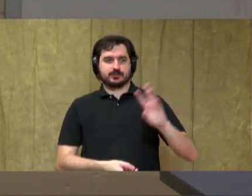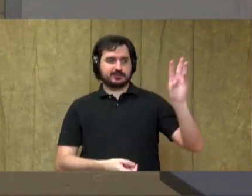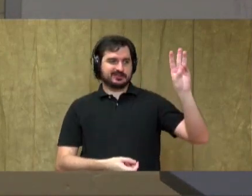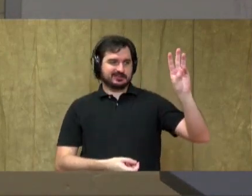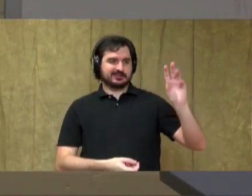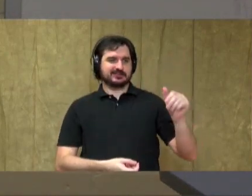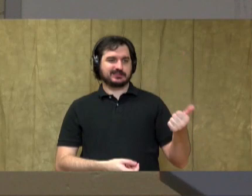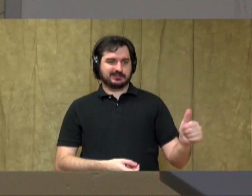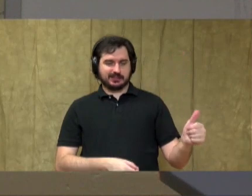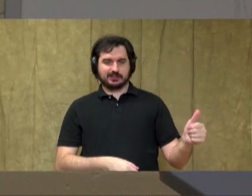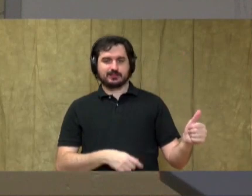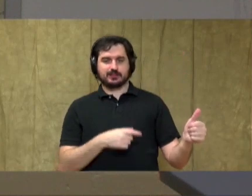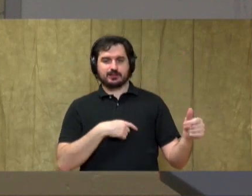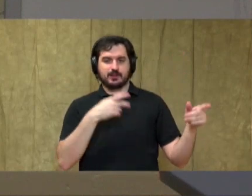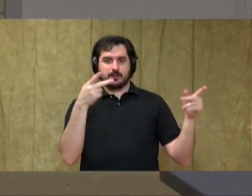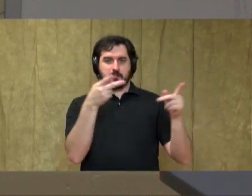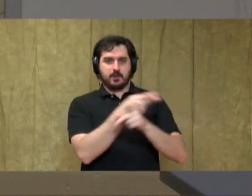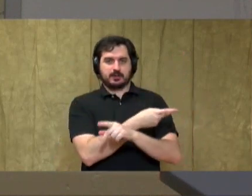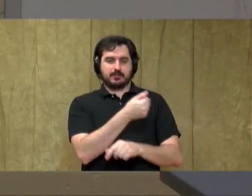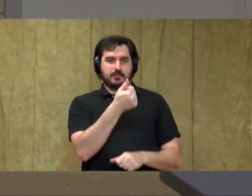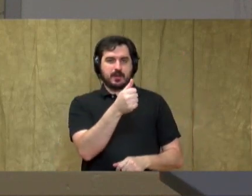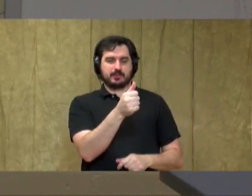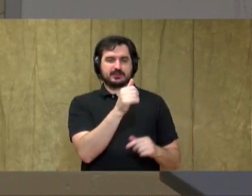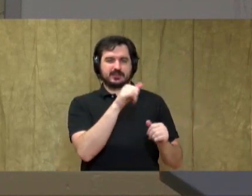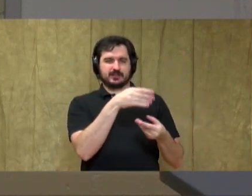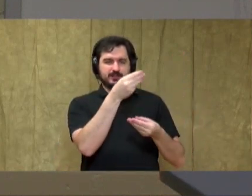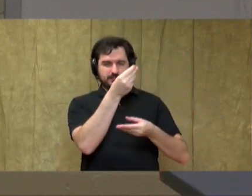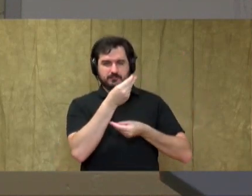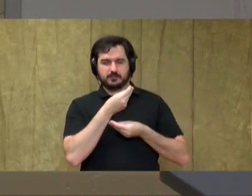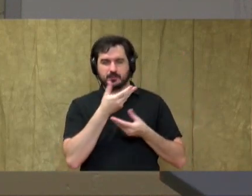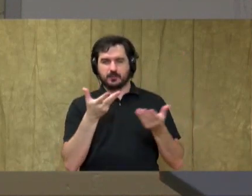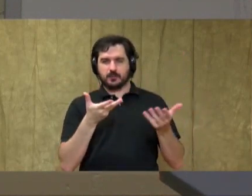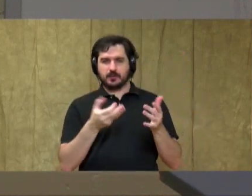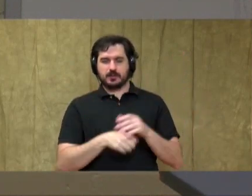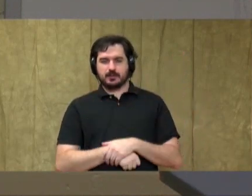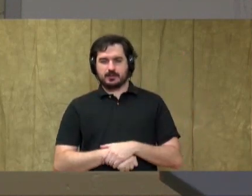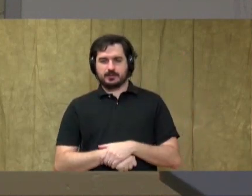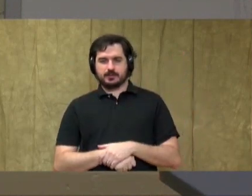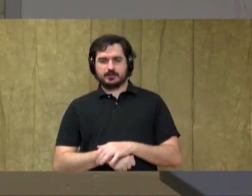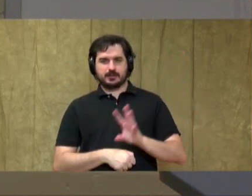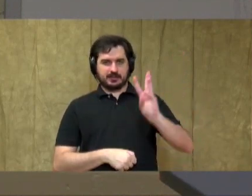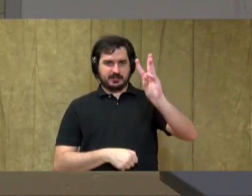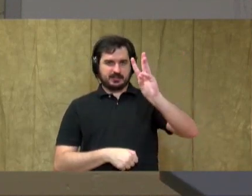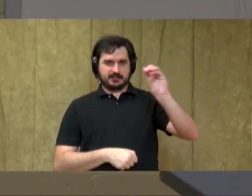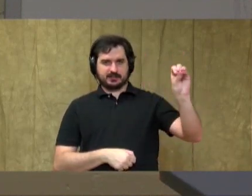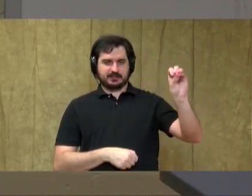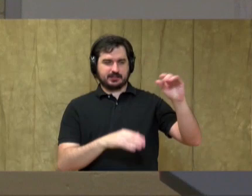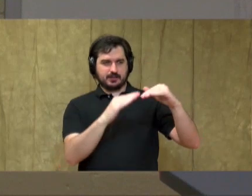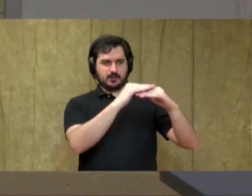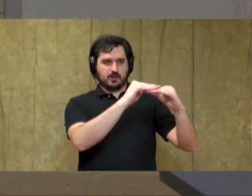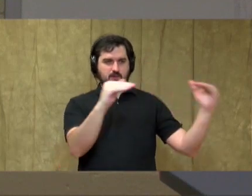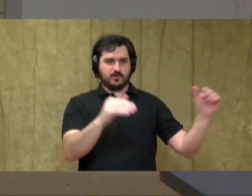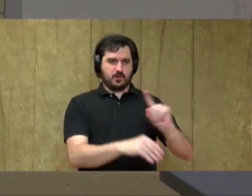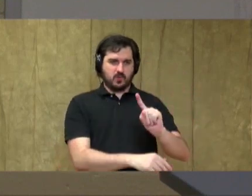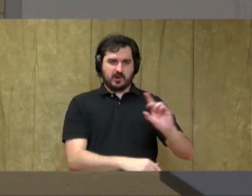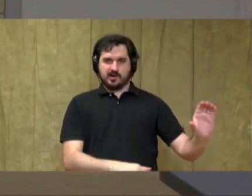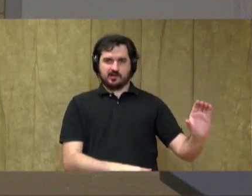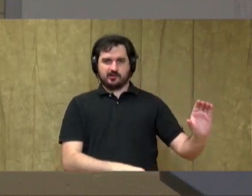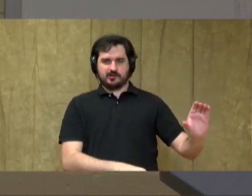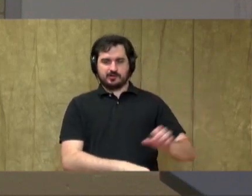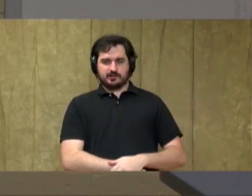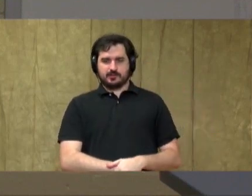tenths, multiply by 10, and what would that give me? 60